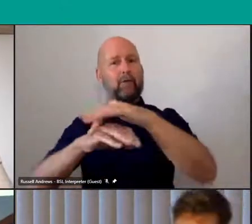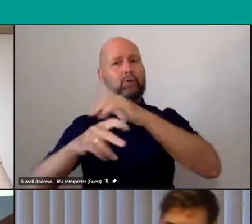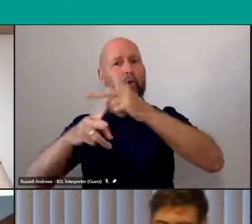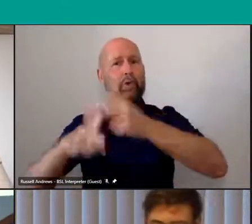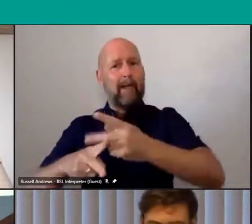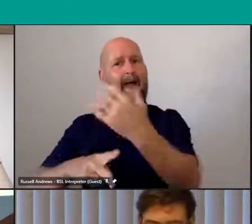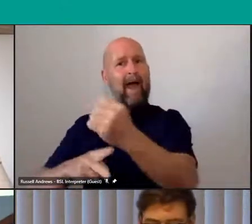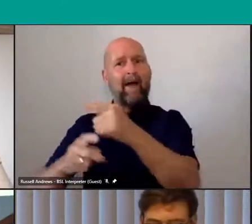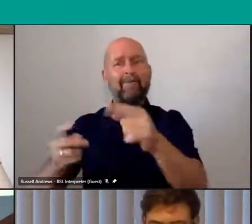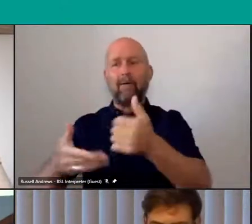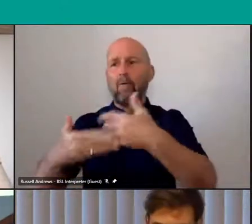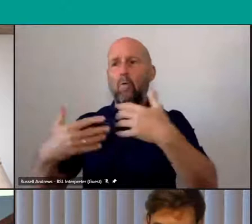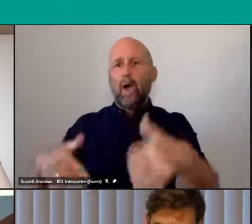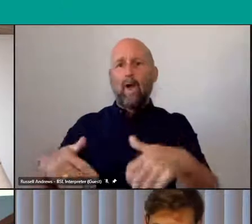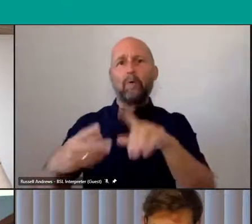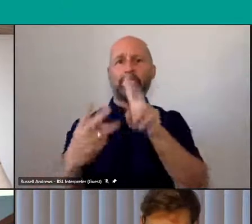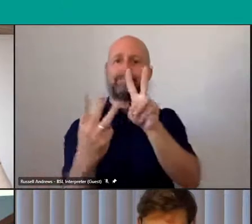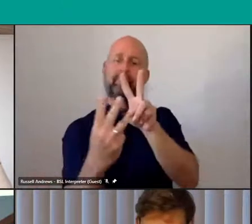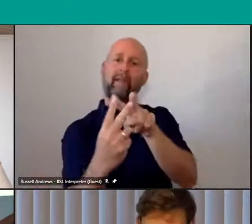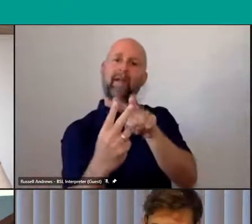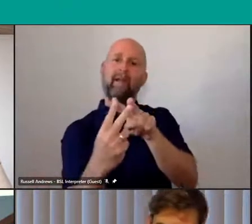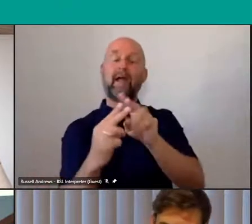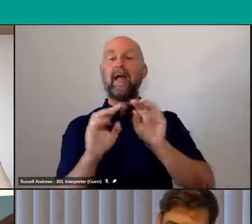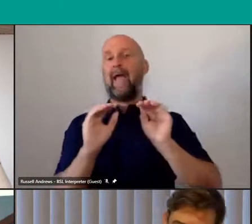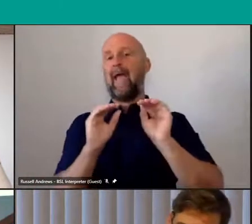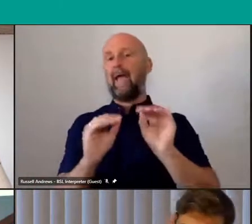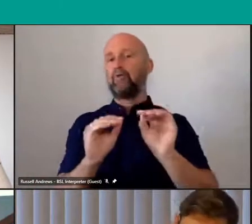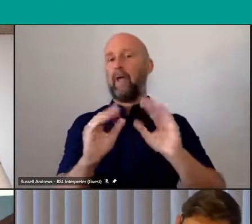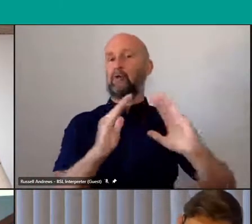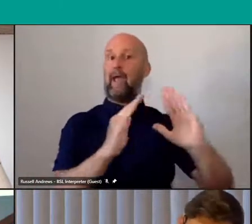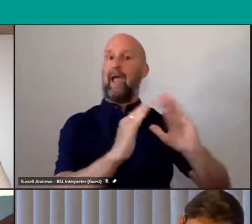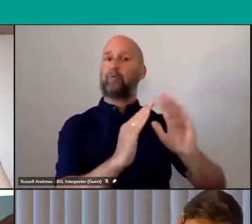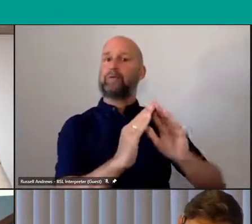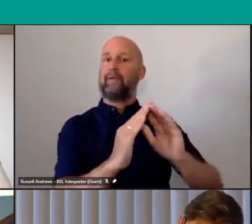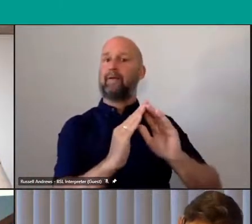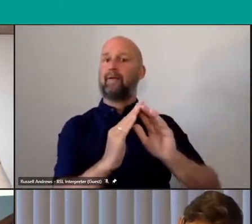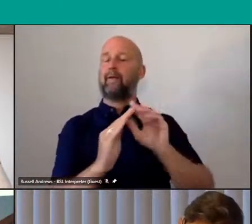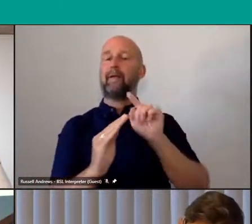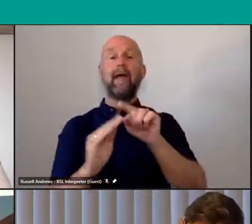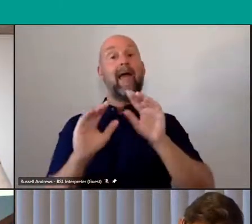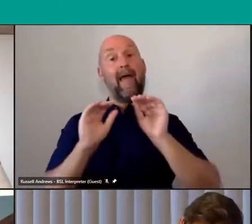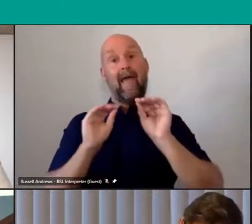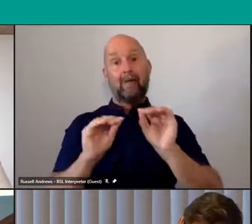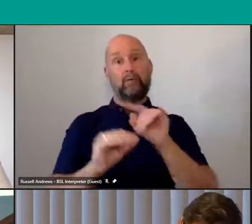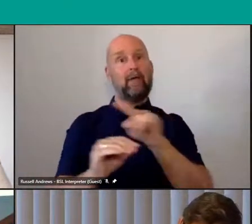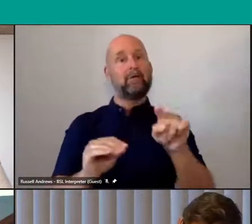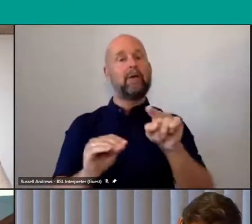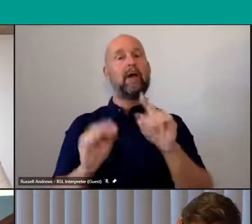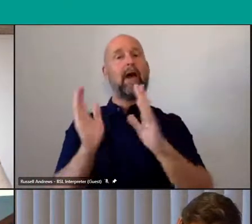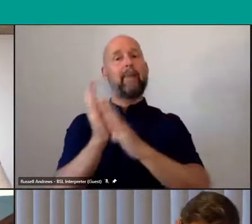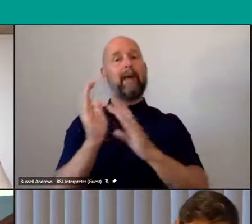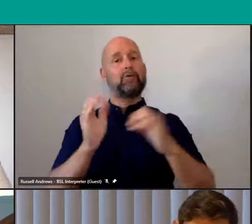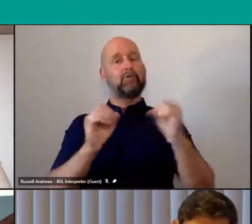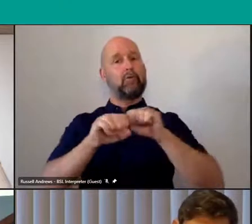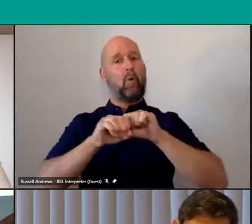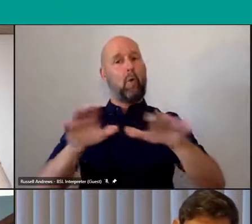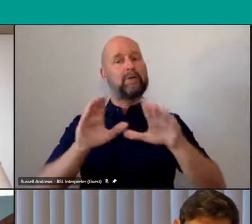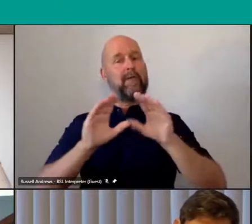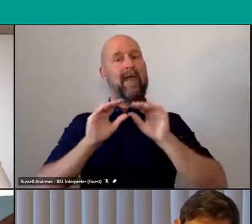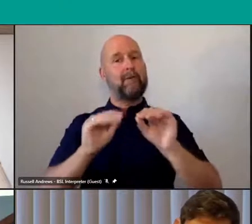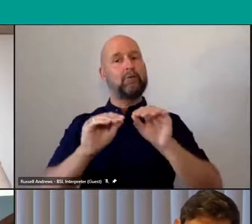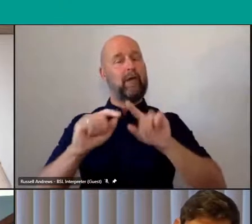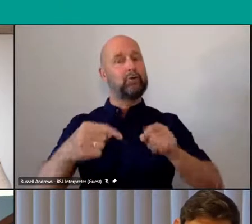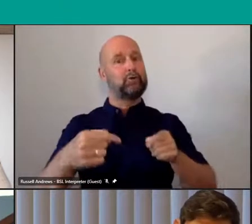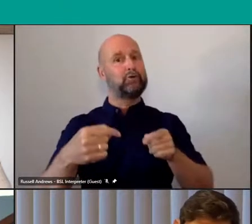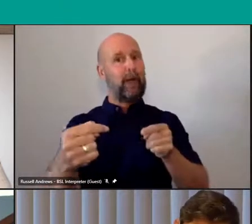think stand out for attention, is on education and housing. And on education, we think Greater Manchester should be launching an education challenge to